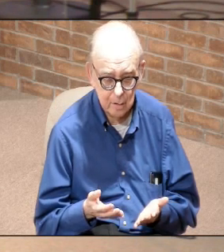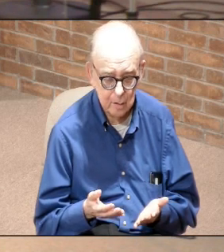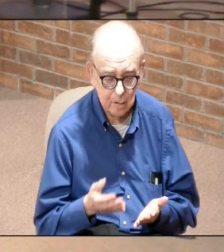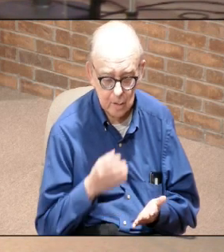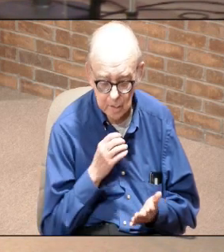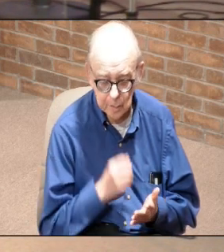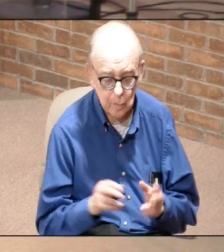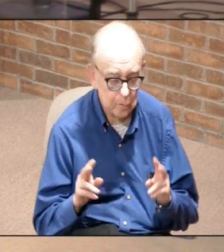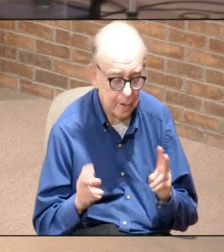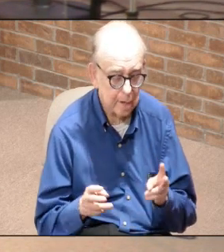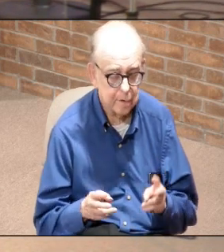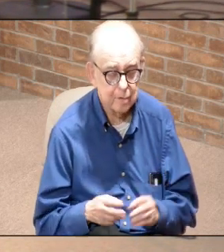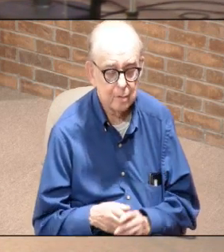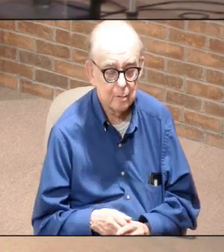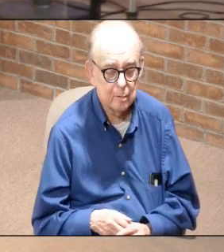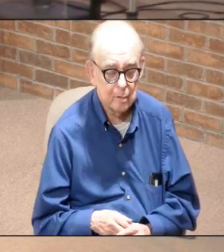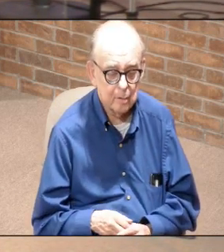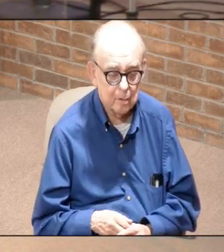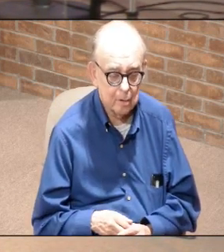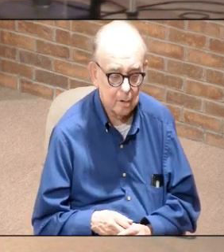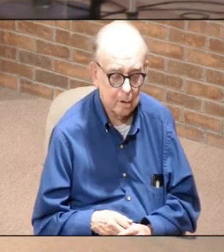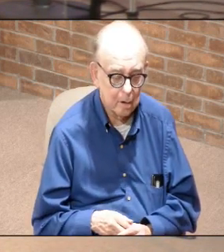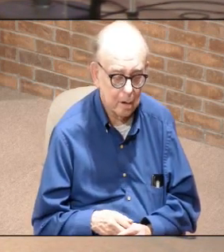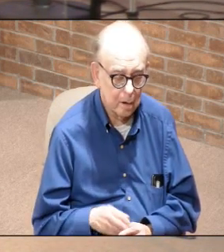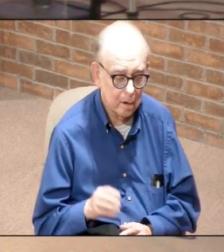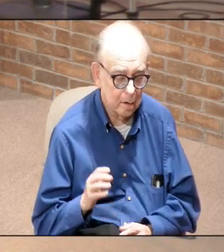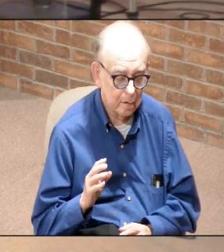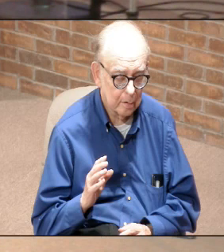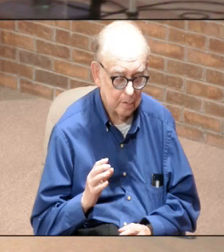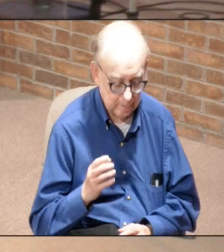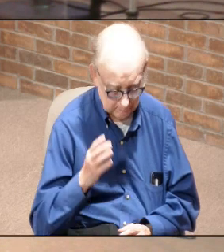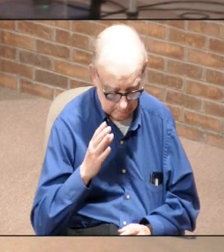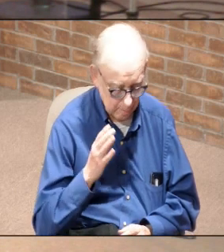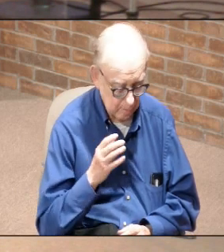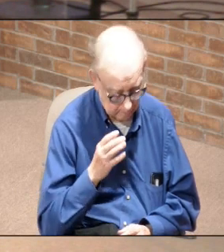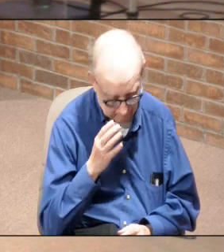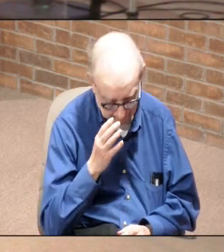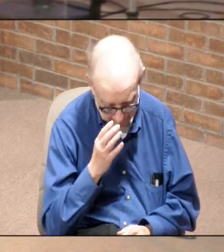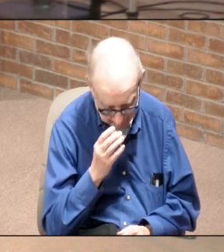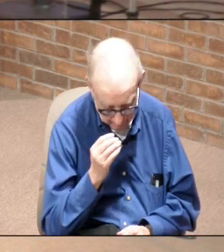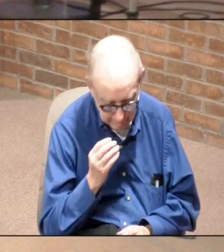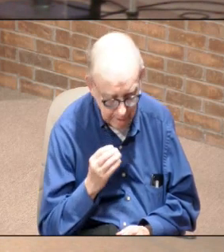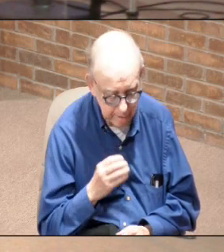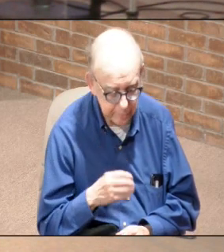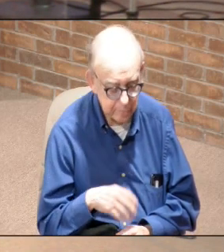The old adage, she's got blonde hair, so she must be what?